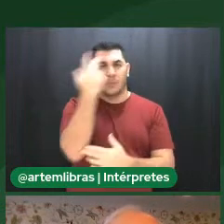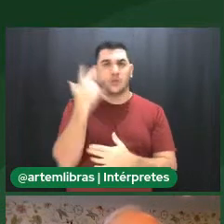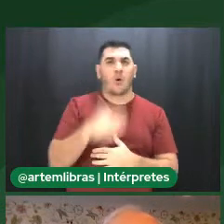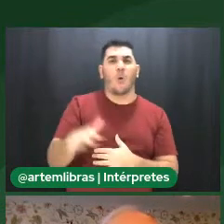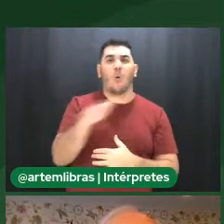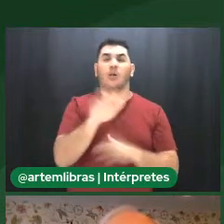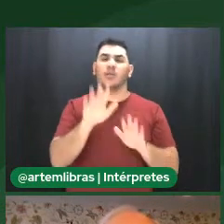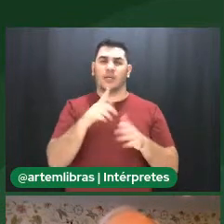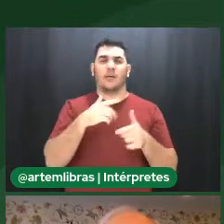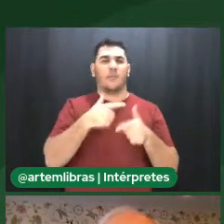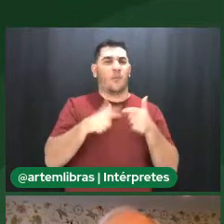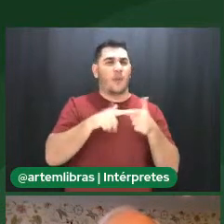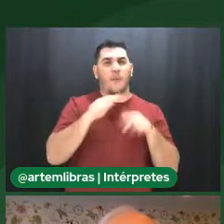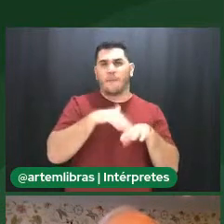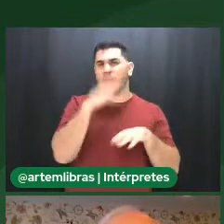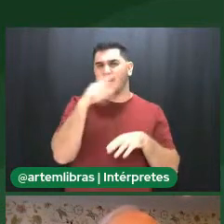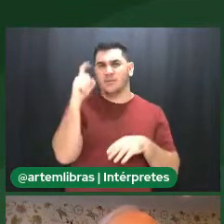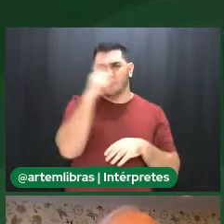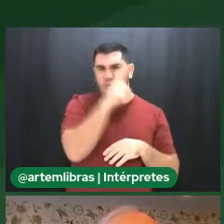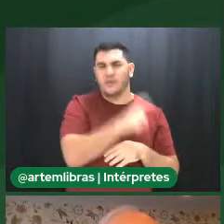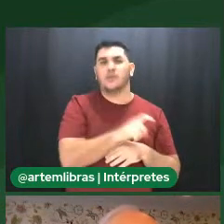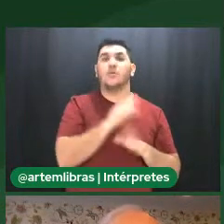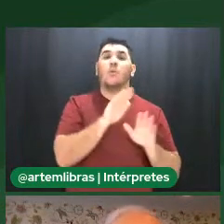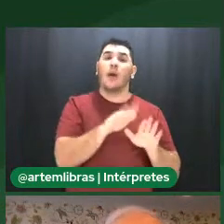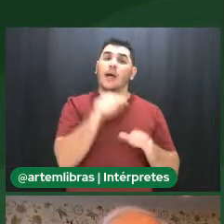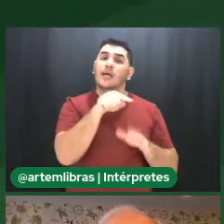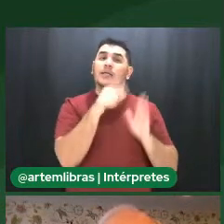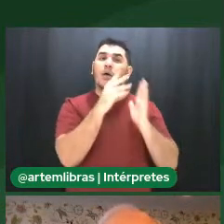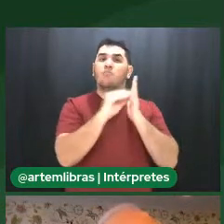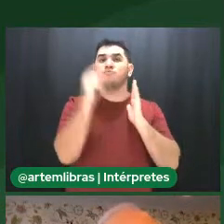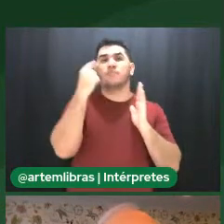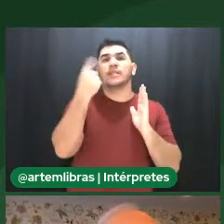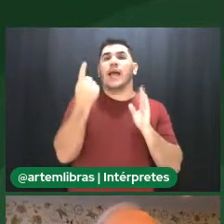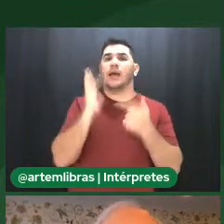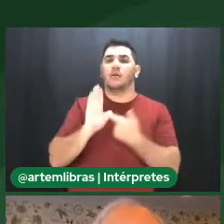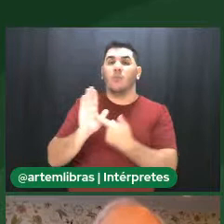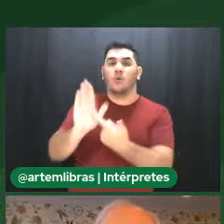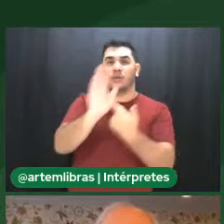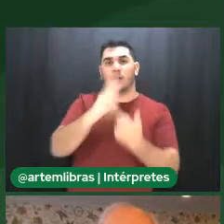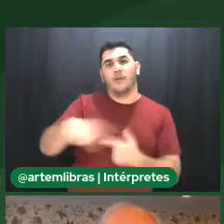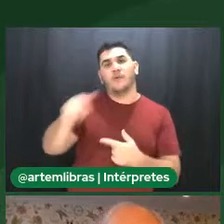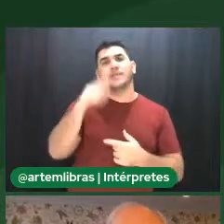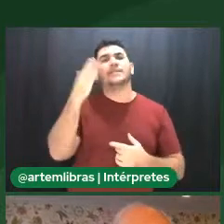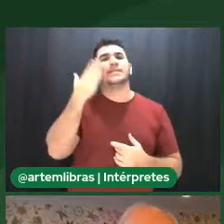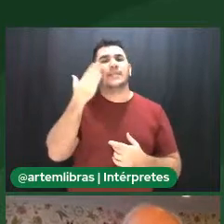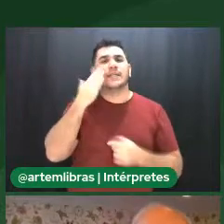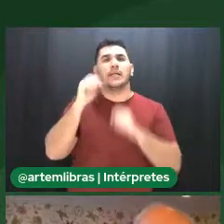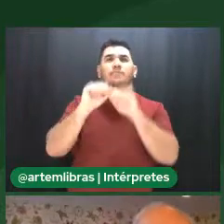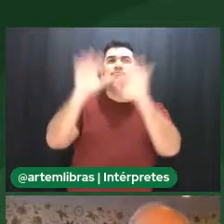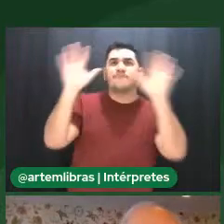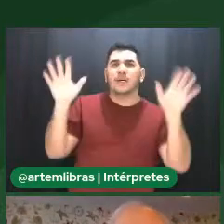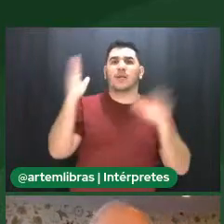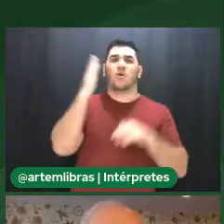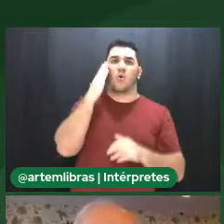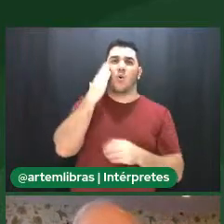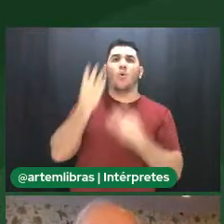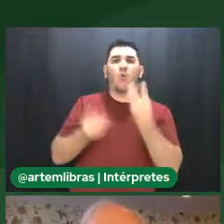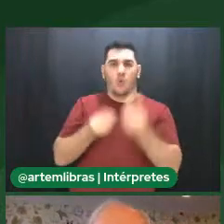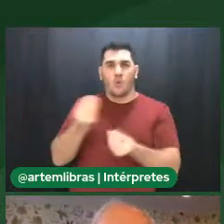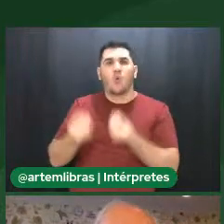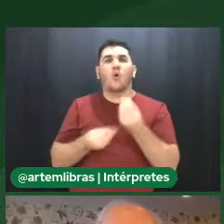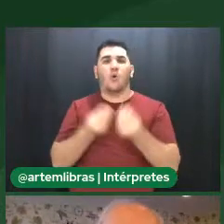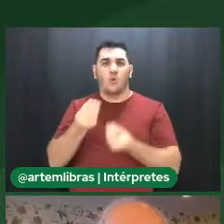the idea I propose to you. And I've seen several bank systems that begin to move in this